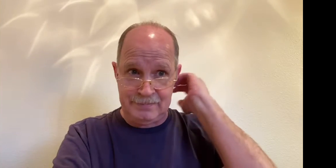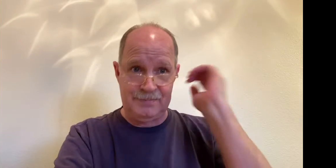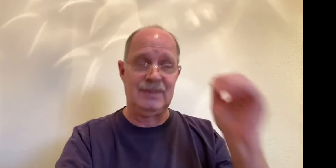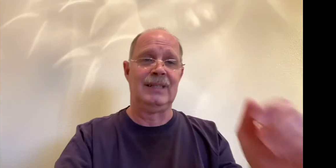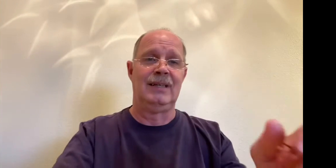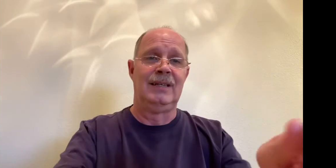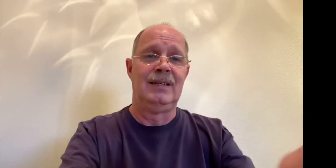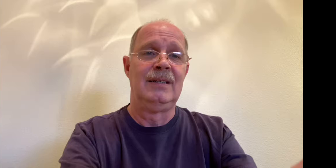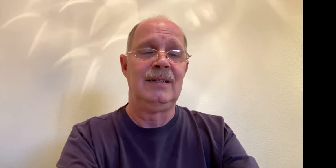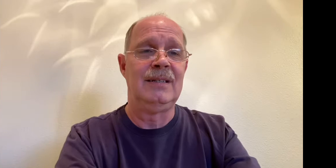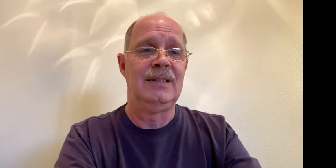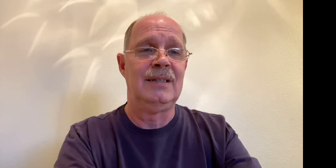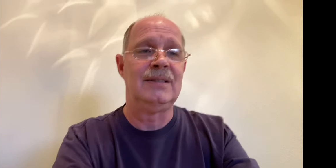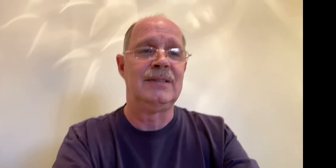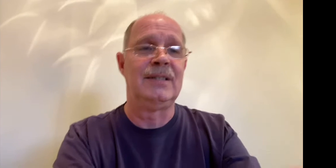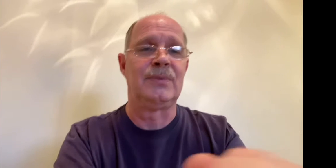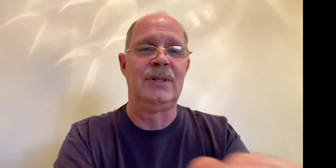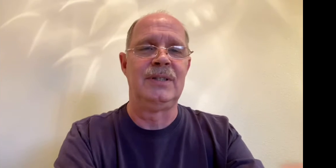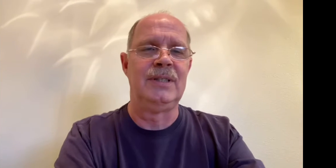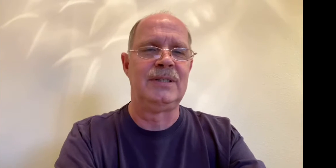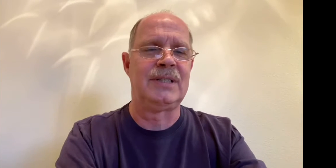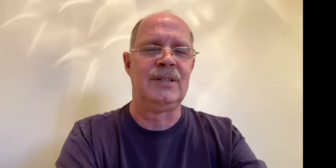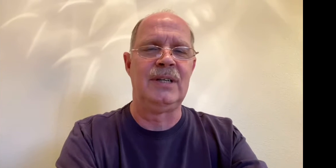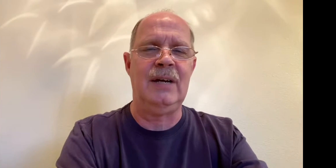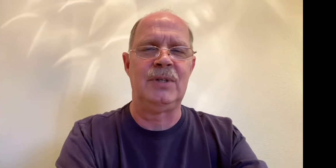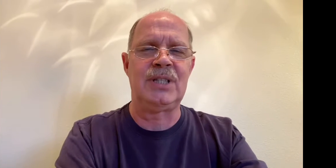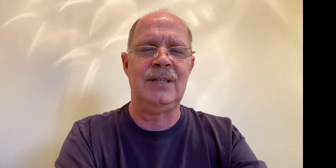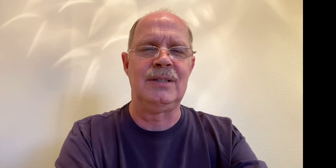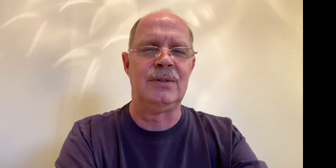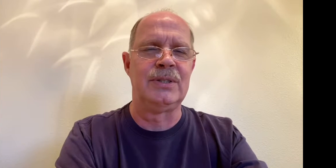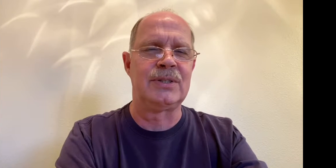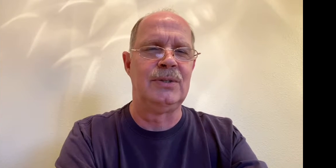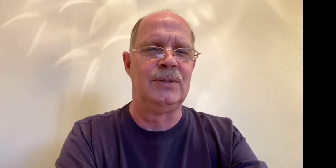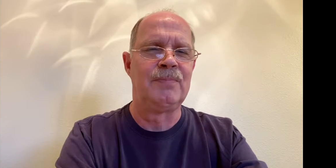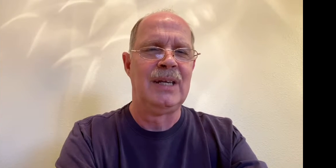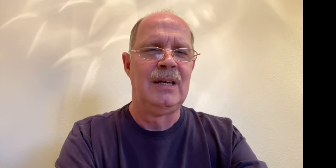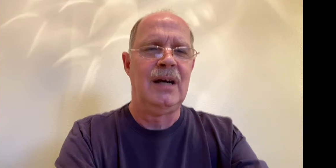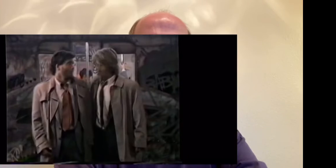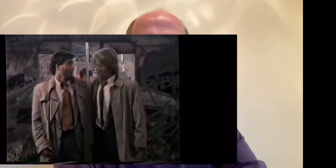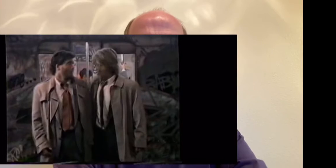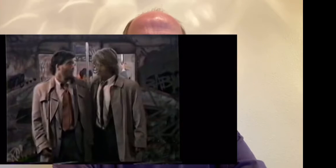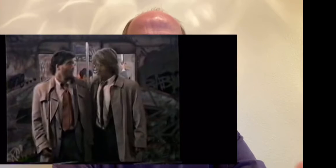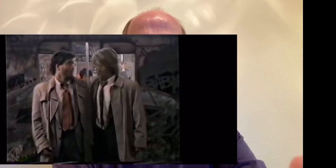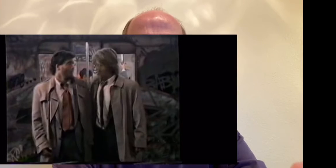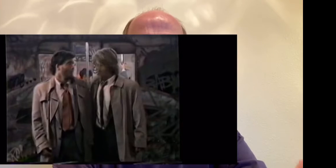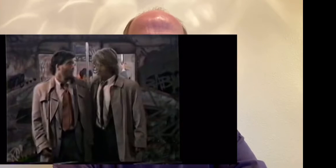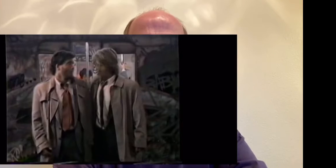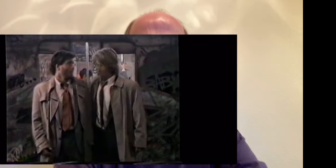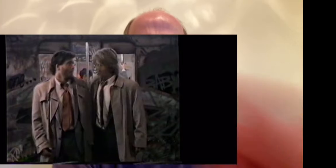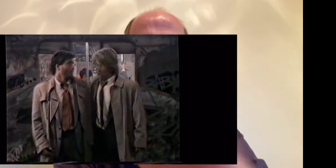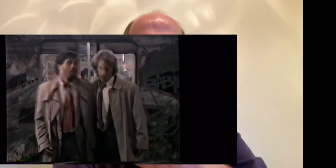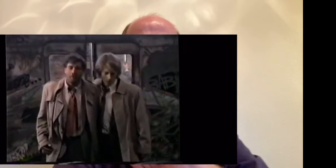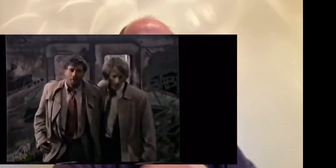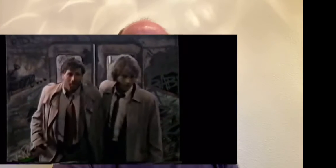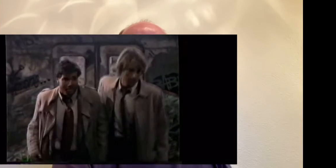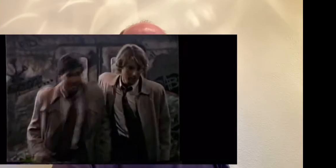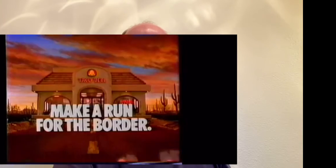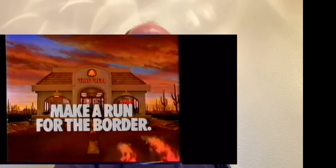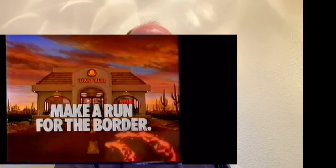right. Yeah, that's what it is. Tell the average kid going to school. All right, so we got through that.